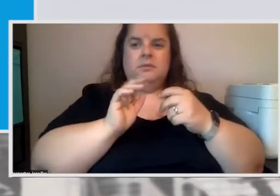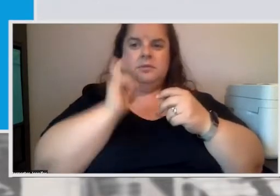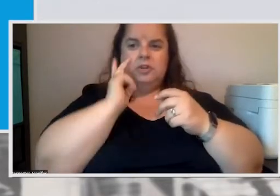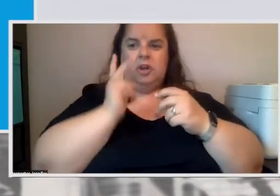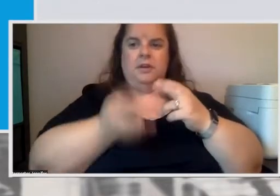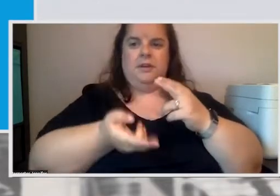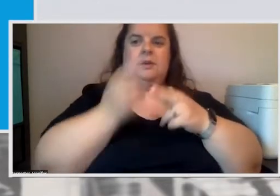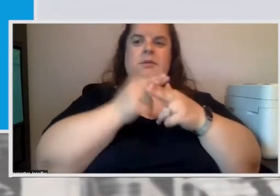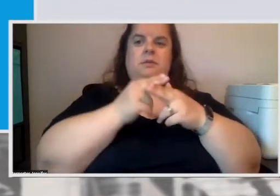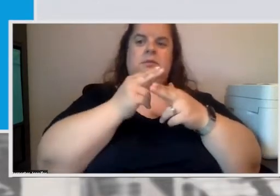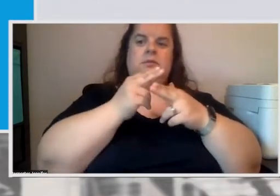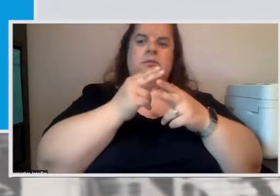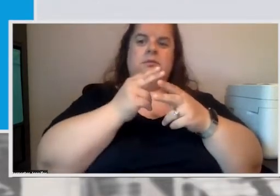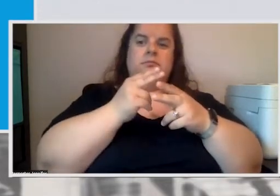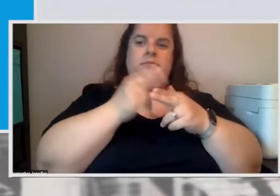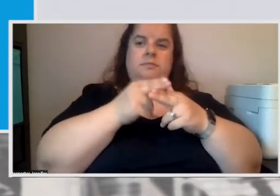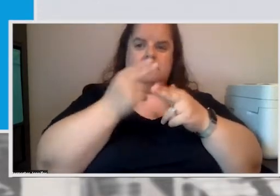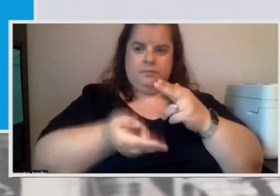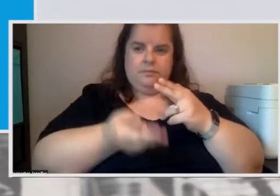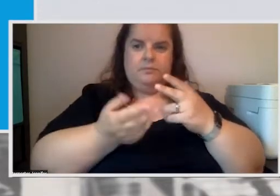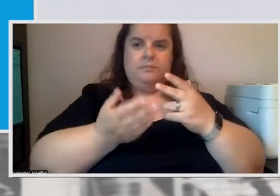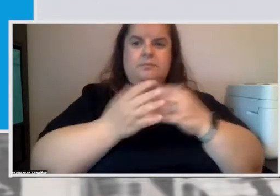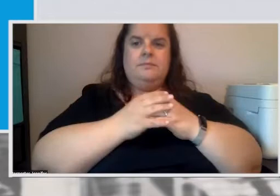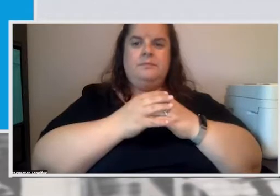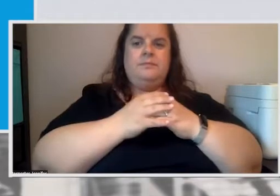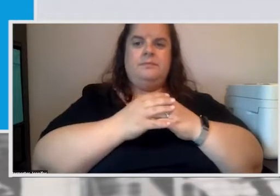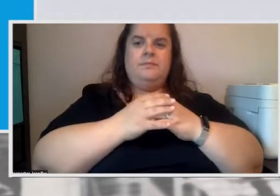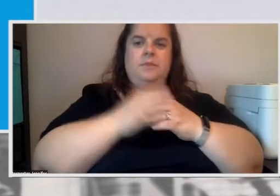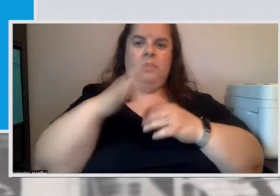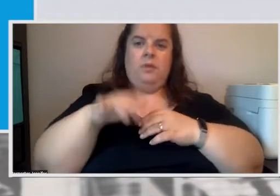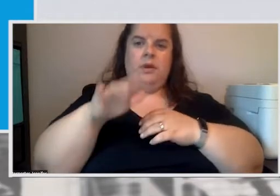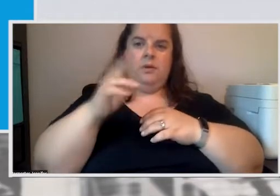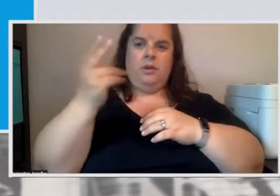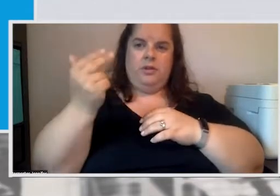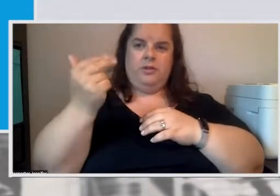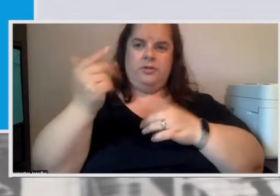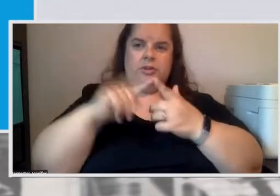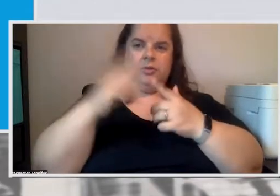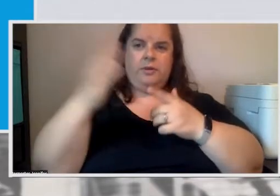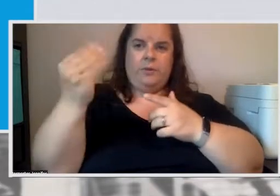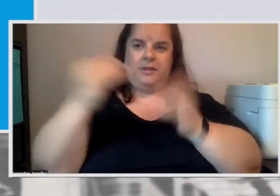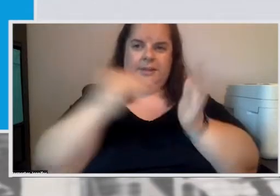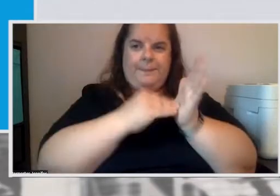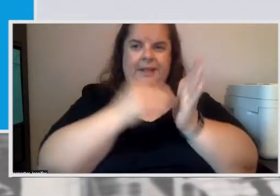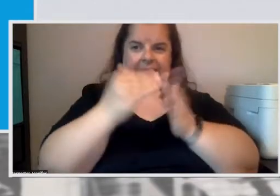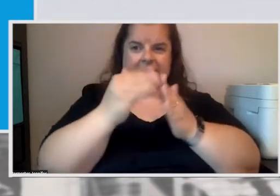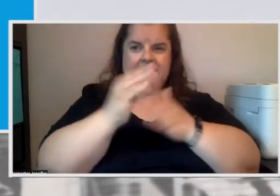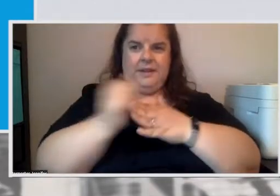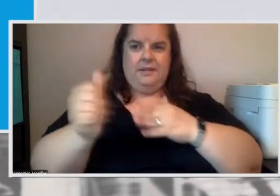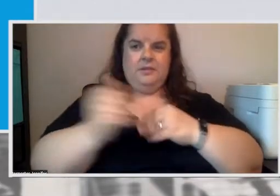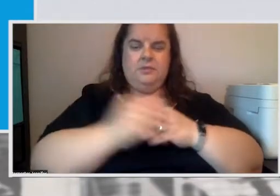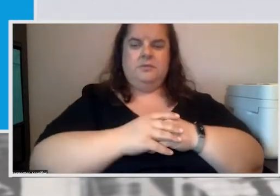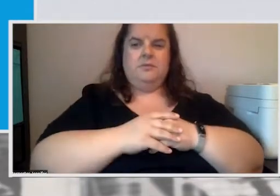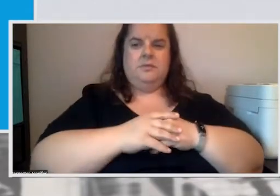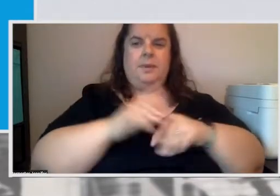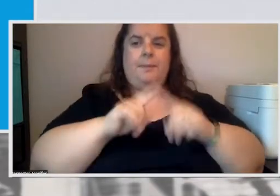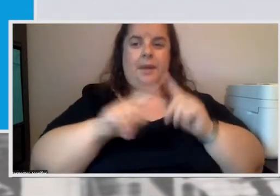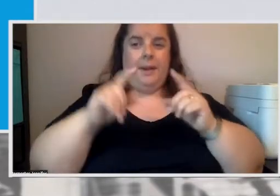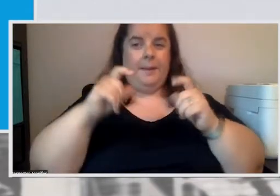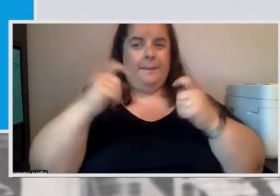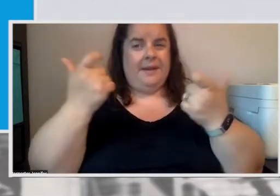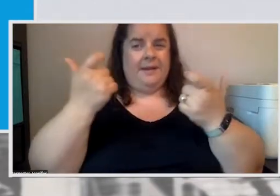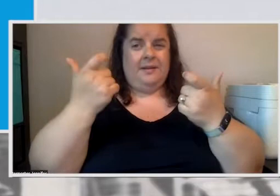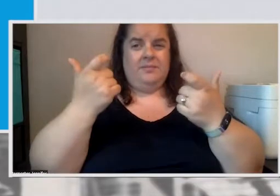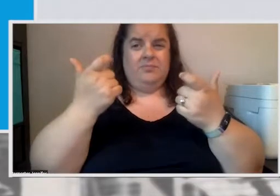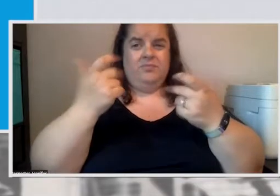of continuing to hover around $13 to $14 million. But a great decrease, of course, from